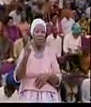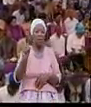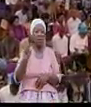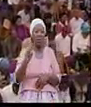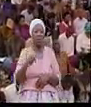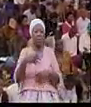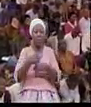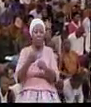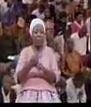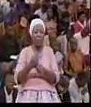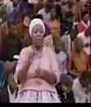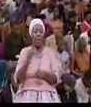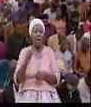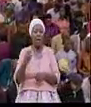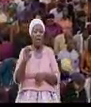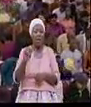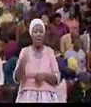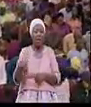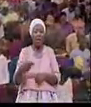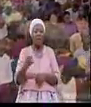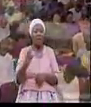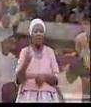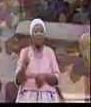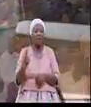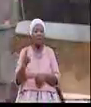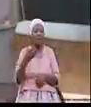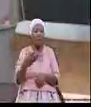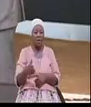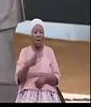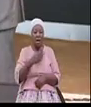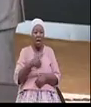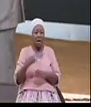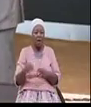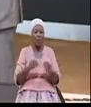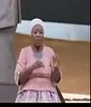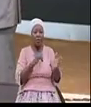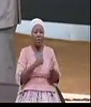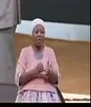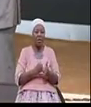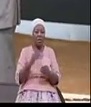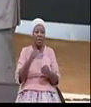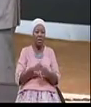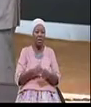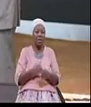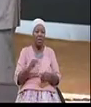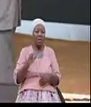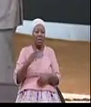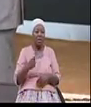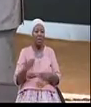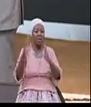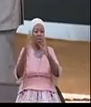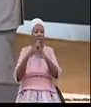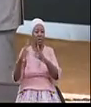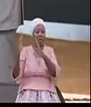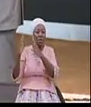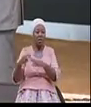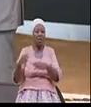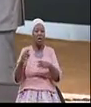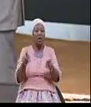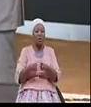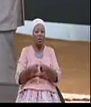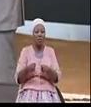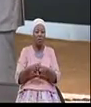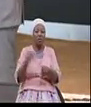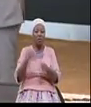an effort thereof, and put it in his city, even